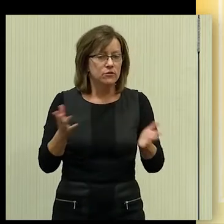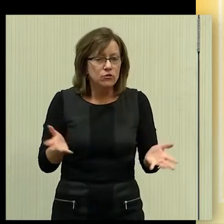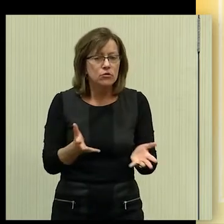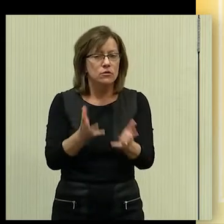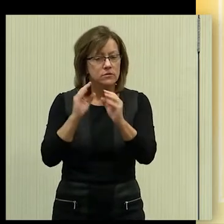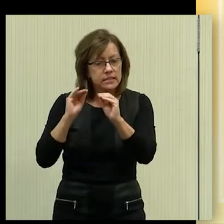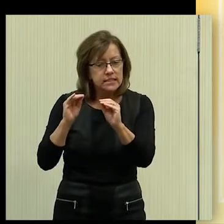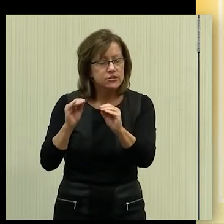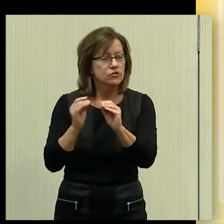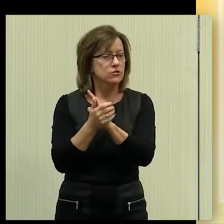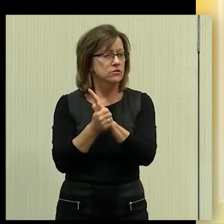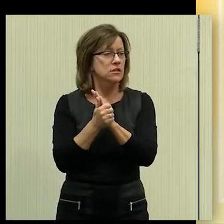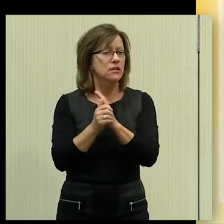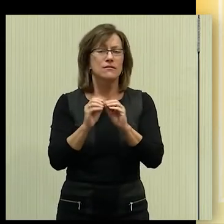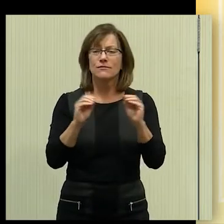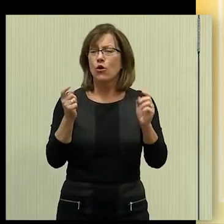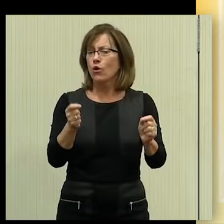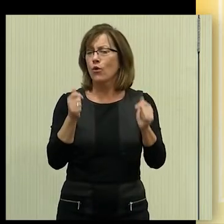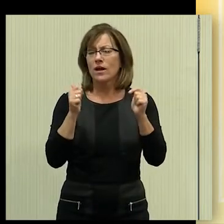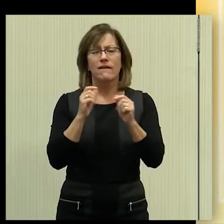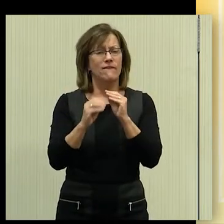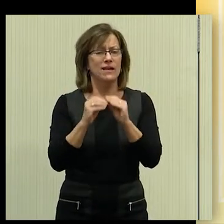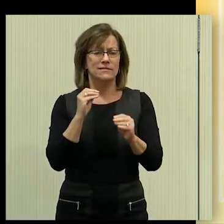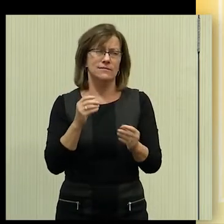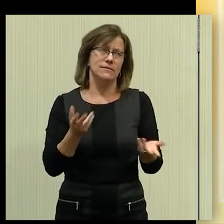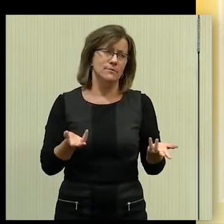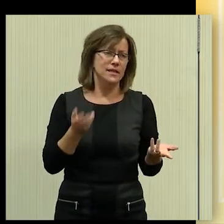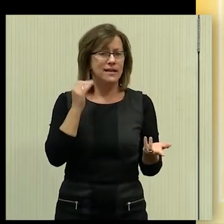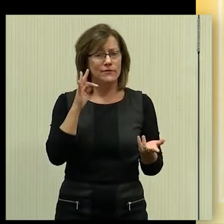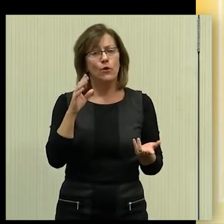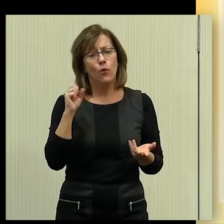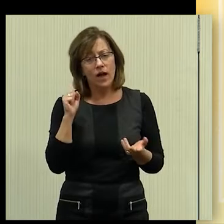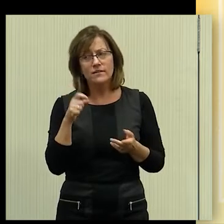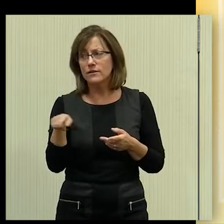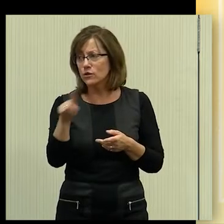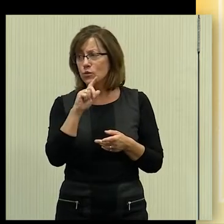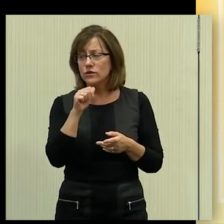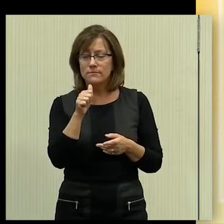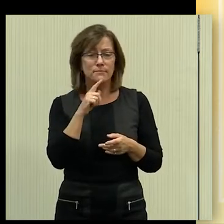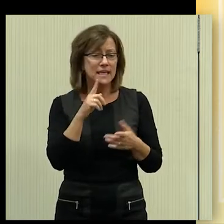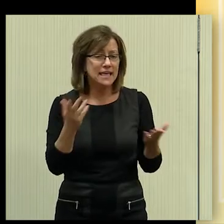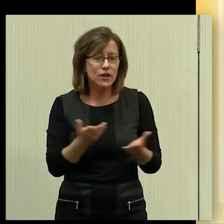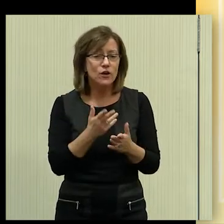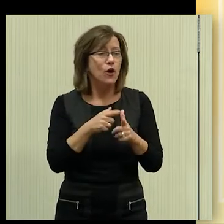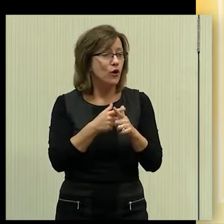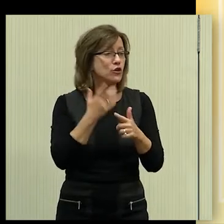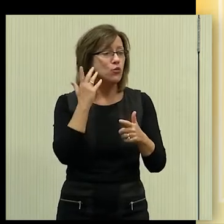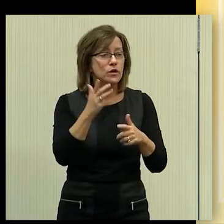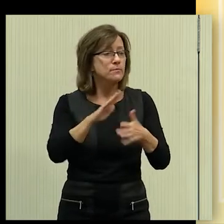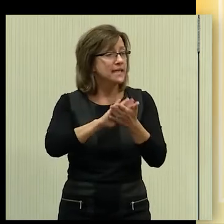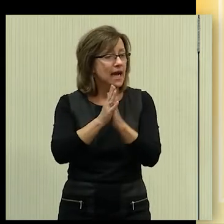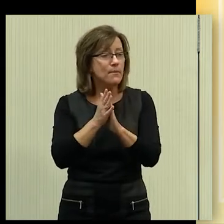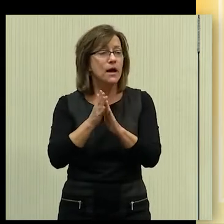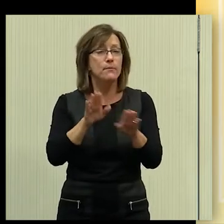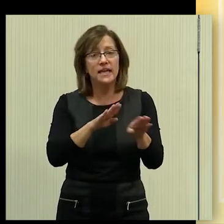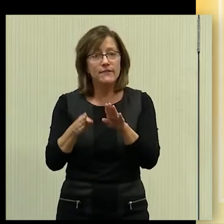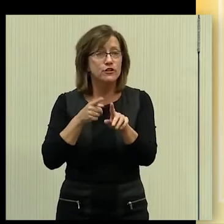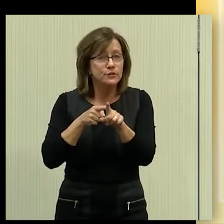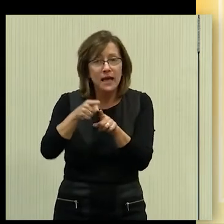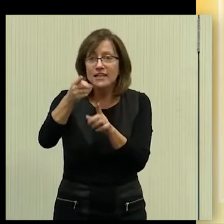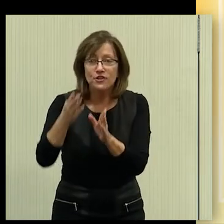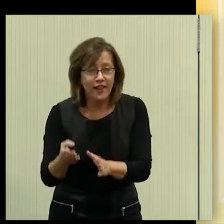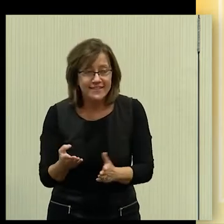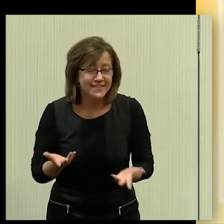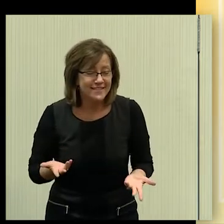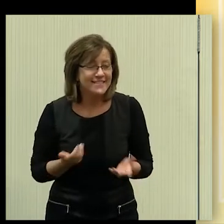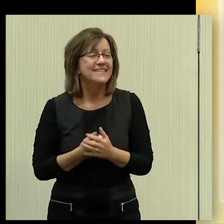skills. And there's no quick fixes. Otherwise, you wouldn't be here, and some of you wouldn't be behavior specialists for many, many years in the state. And you have to think about